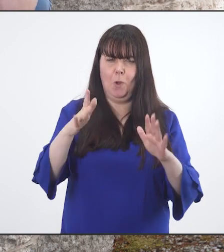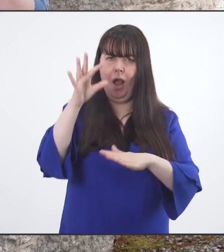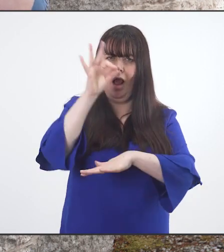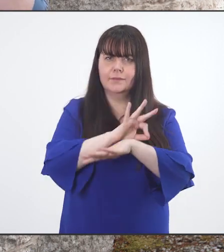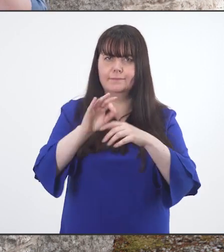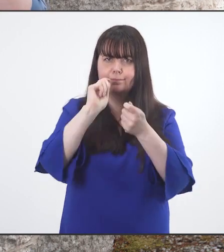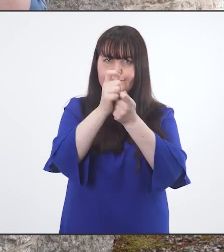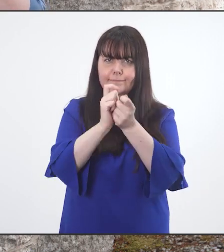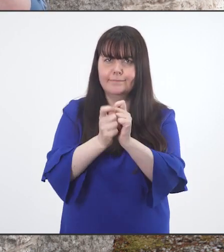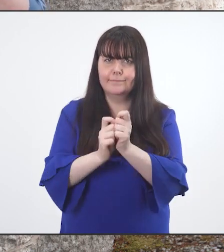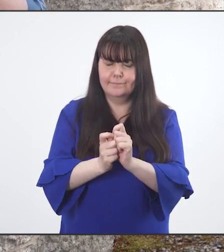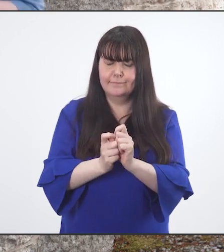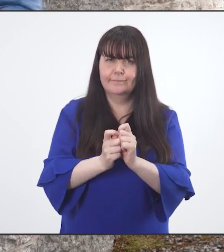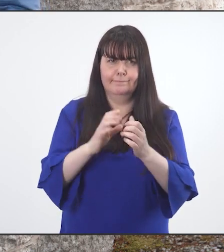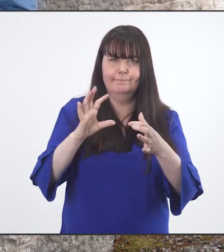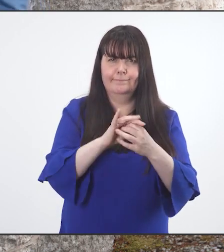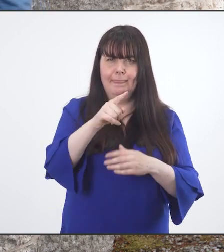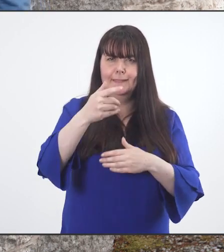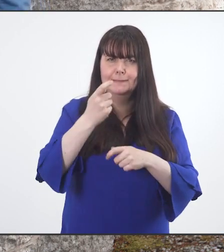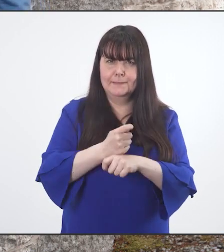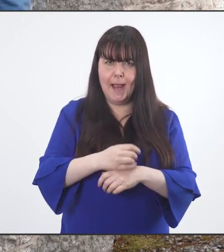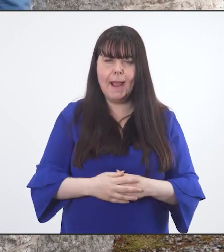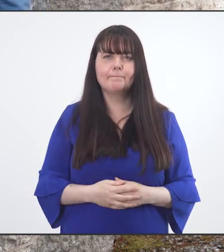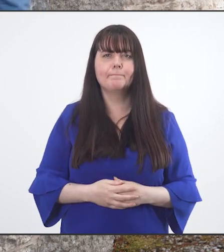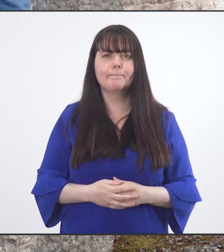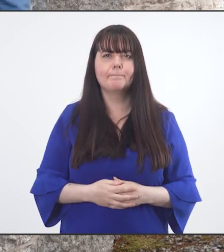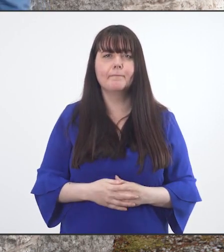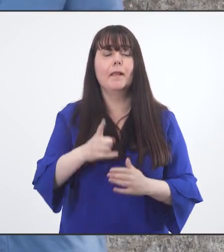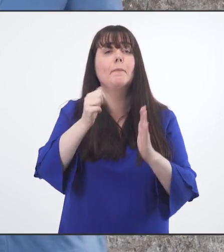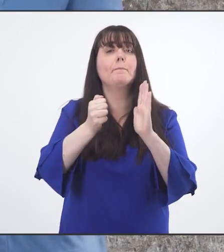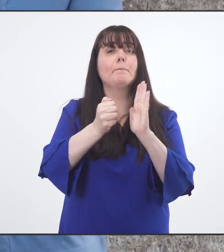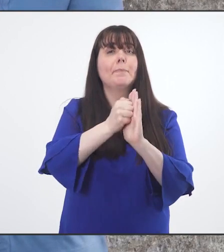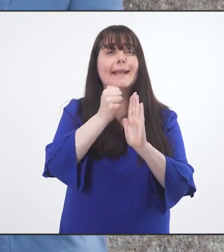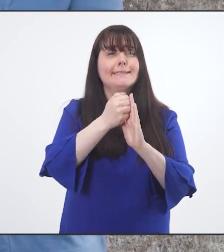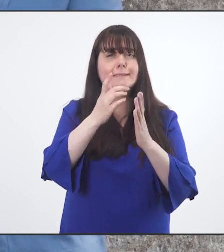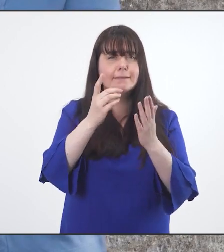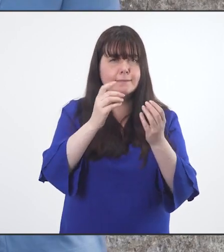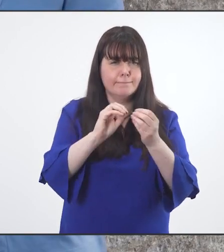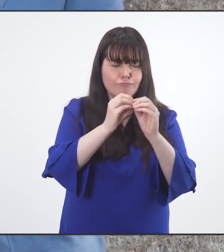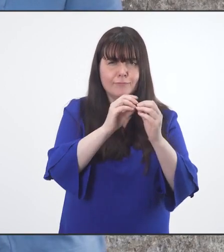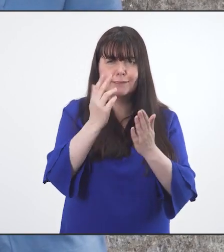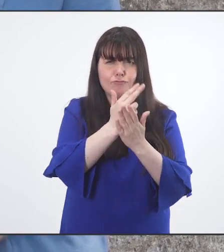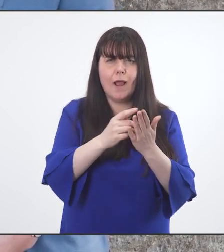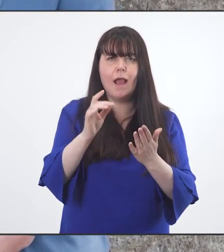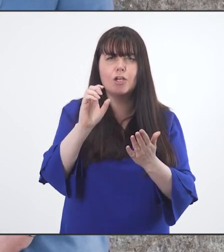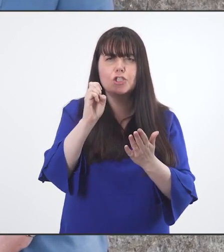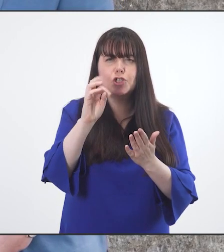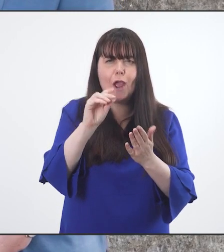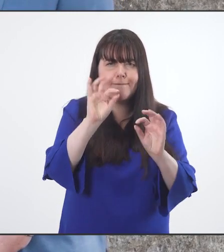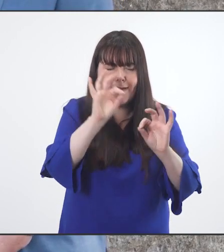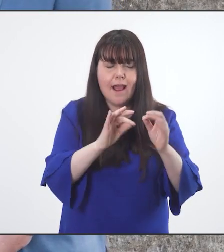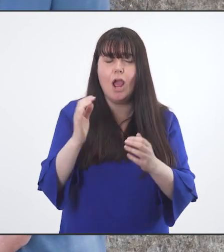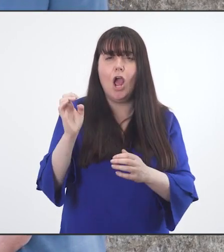various architectural adaptations made to the well house during that period, whereas the building is described